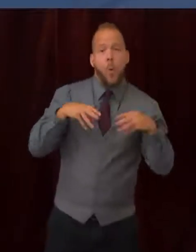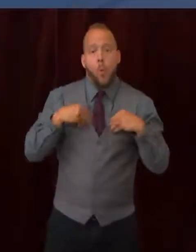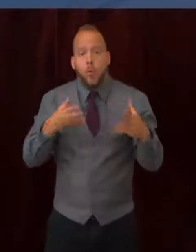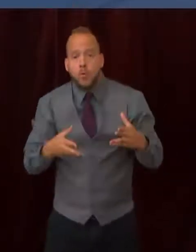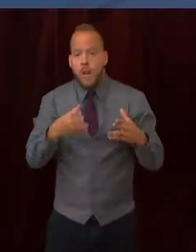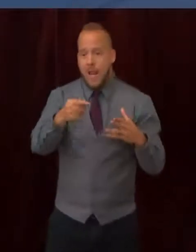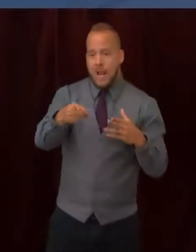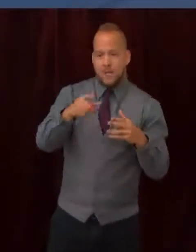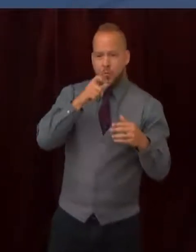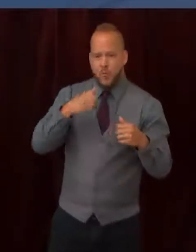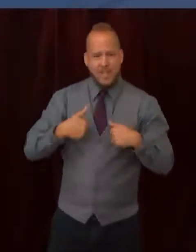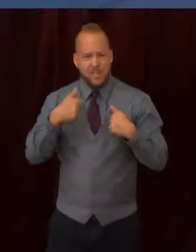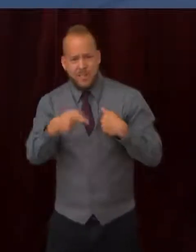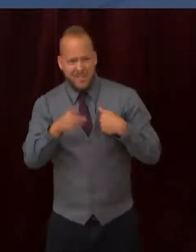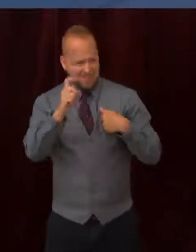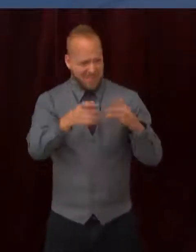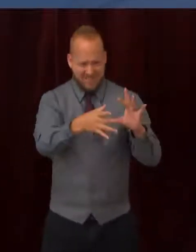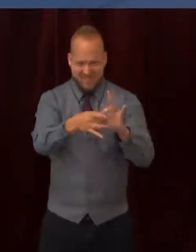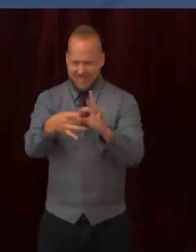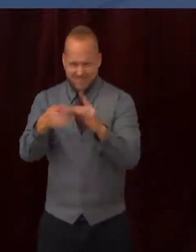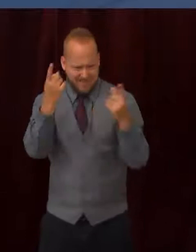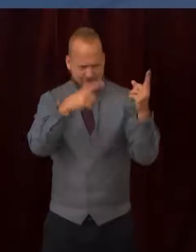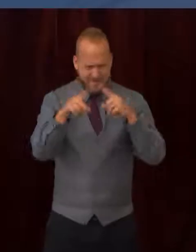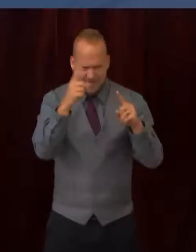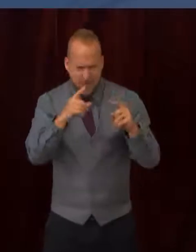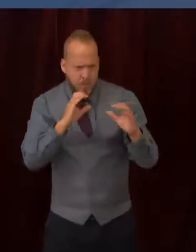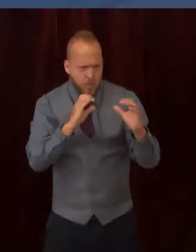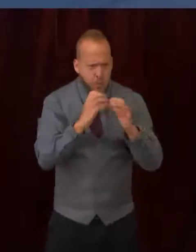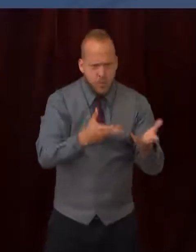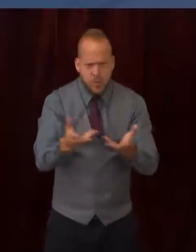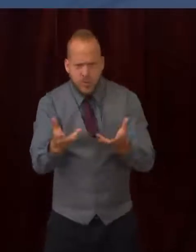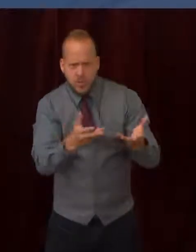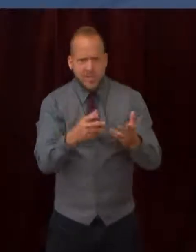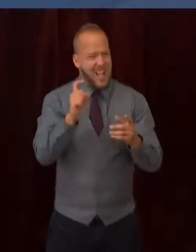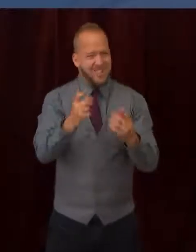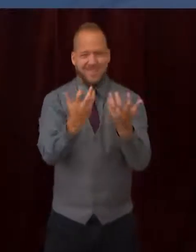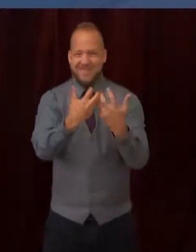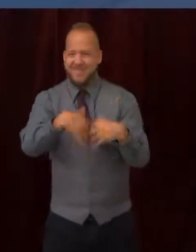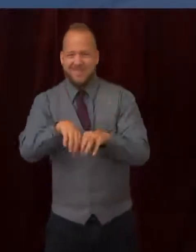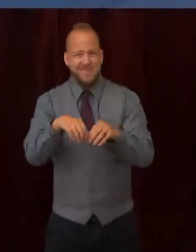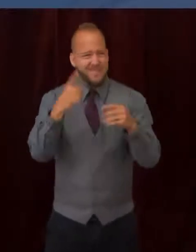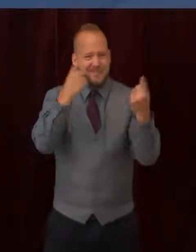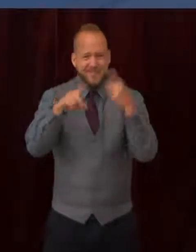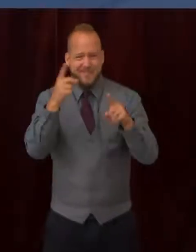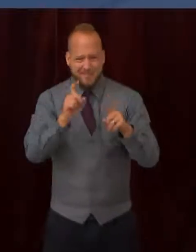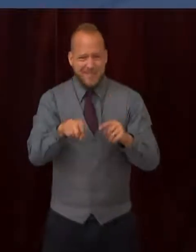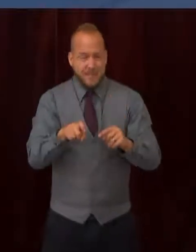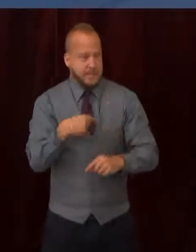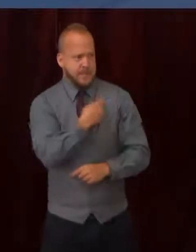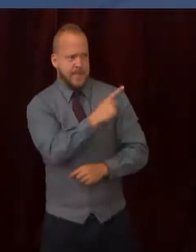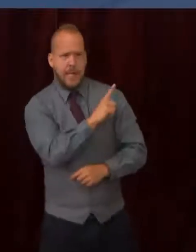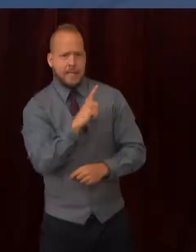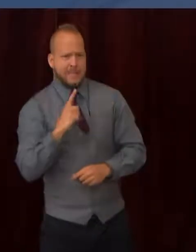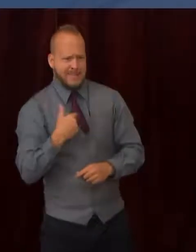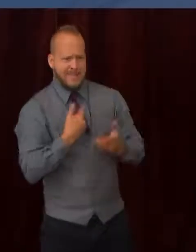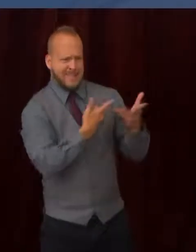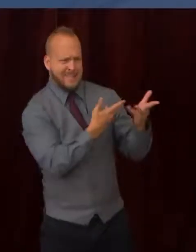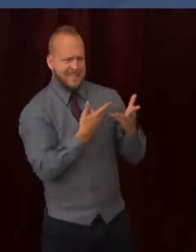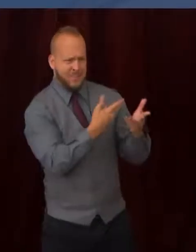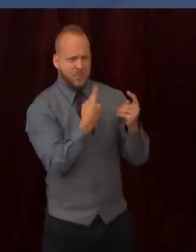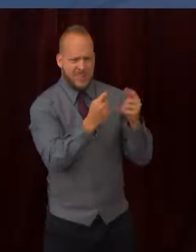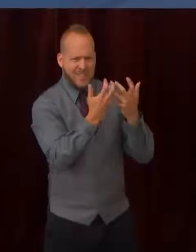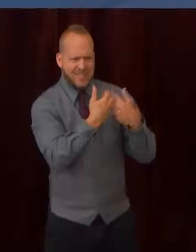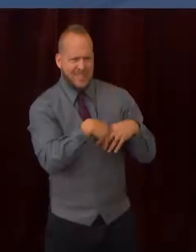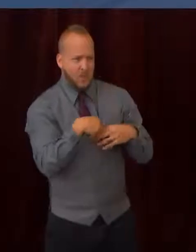a smoother transition. And I'll continue to work with our partners in the legislature and otherwise to see that we continue